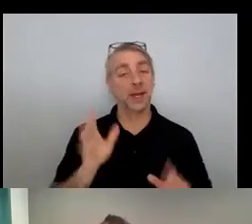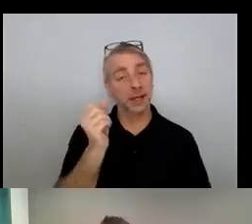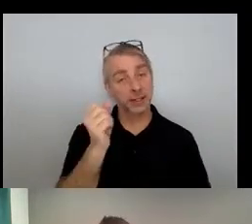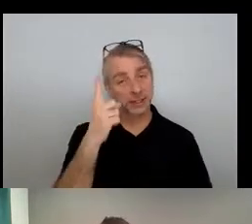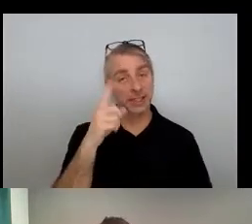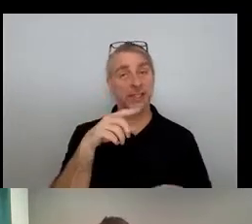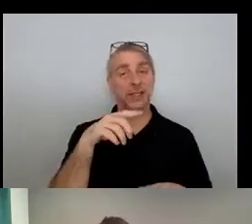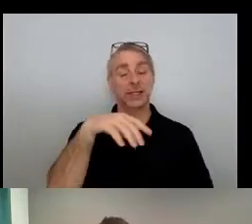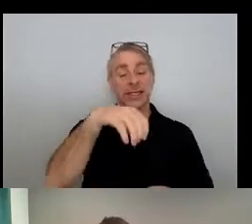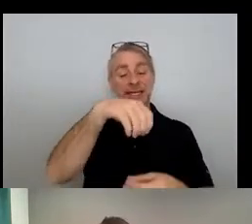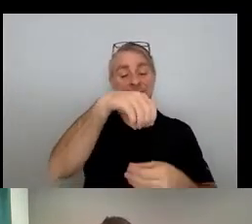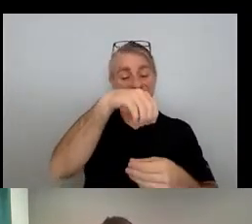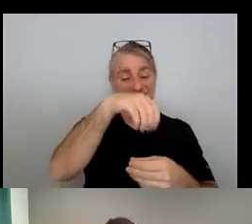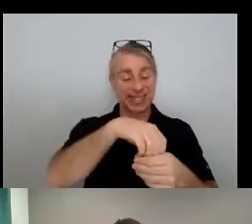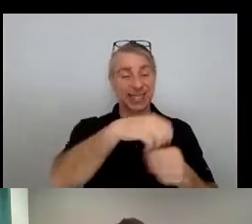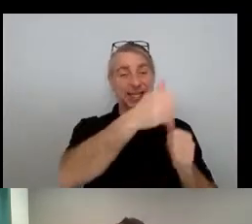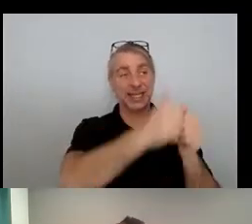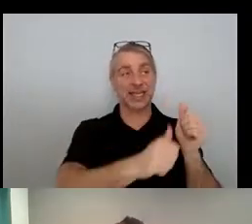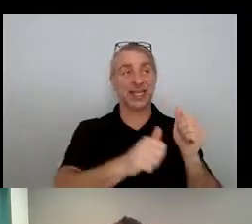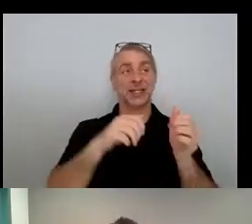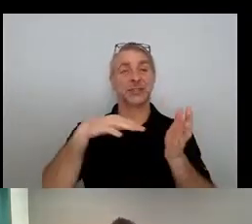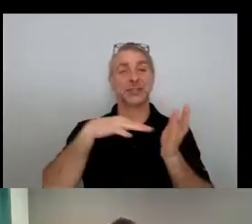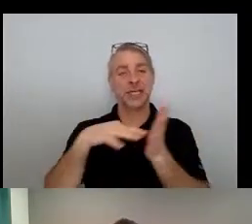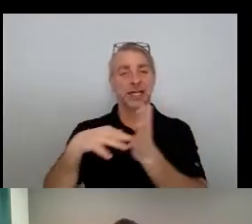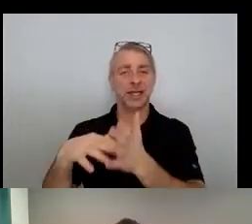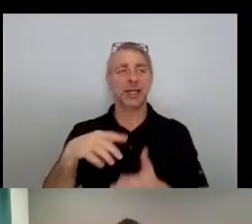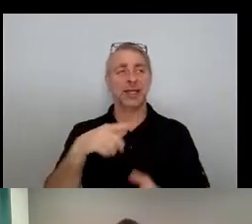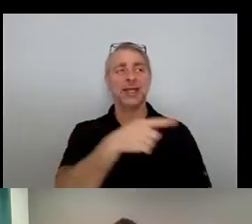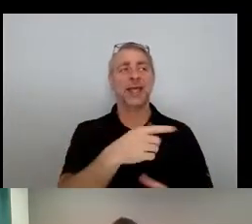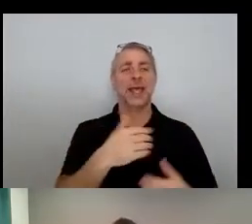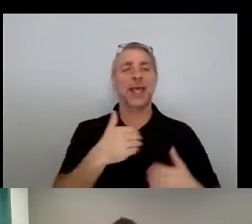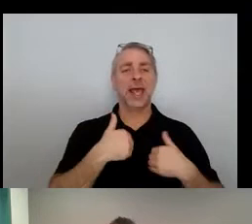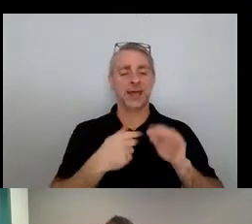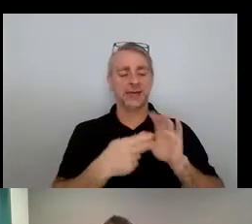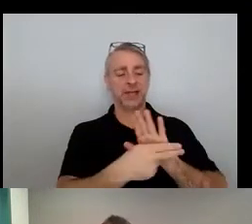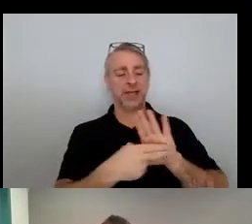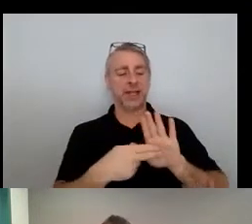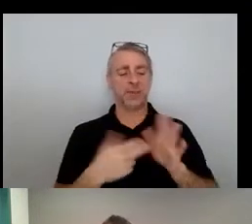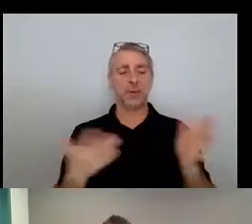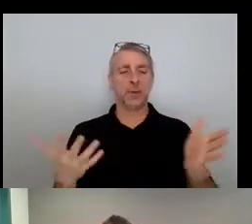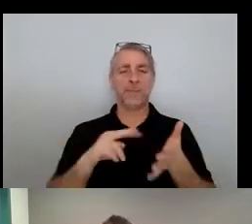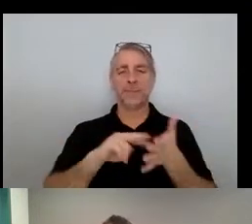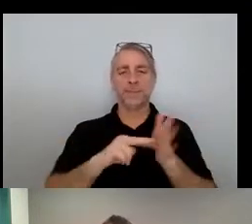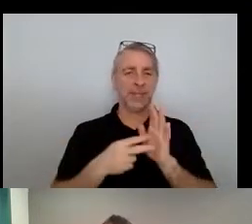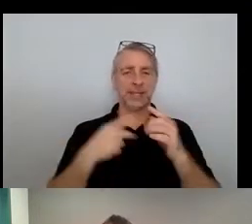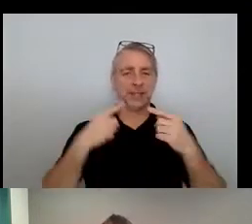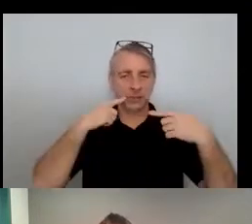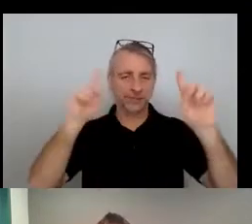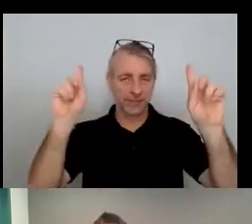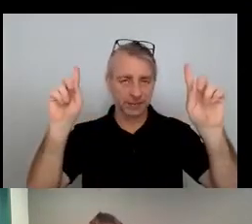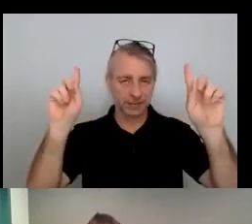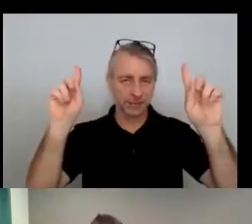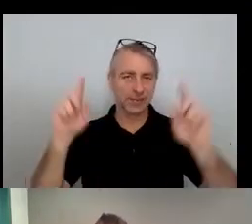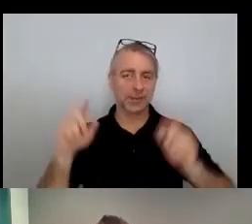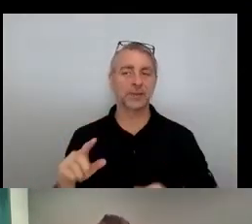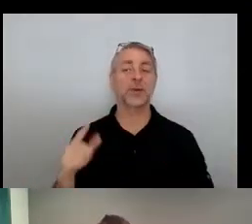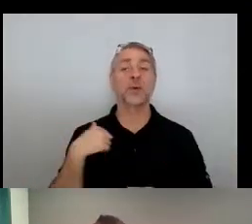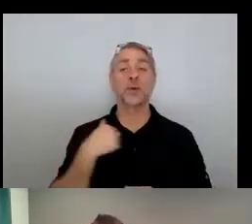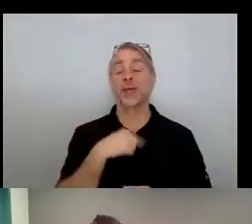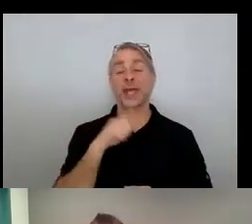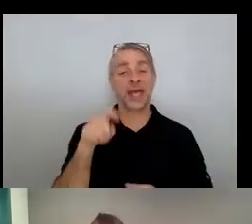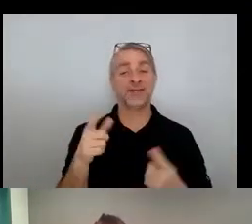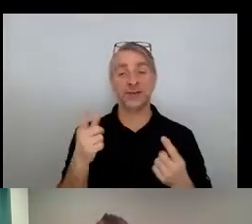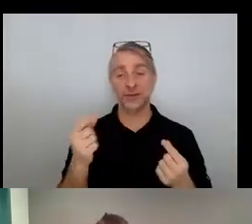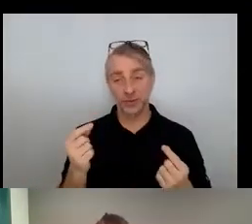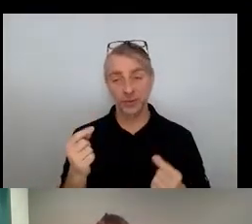achievement construct. So we need to find a way to essentially put